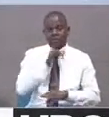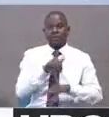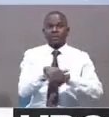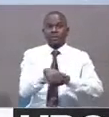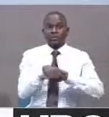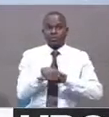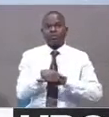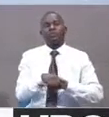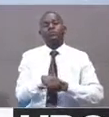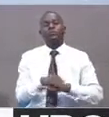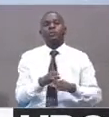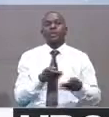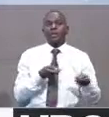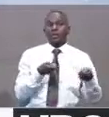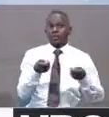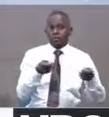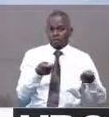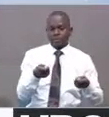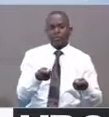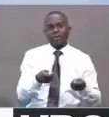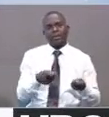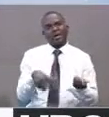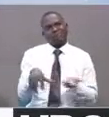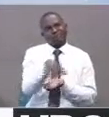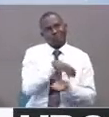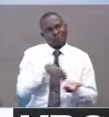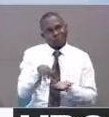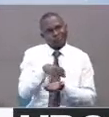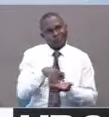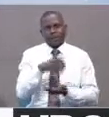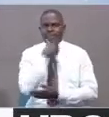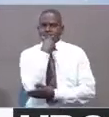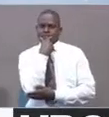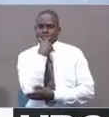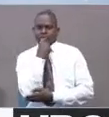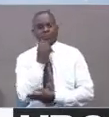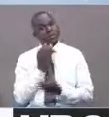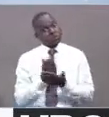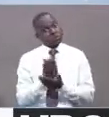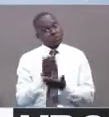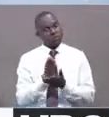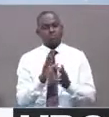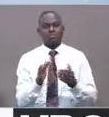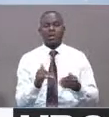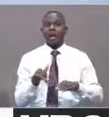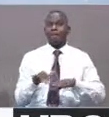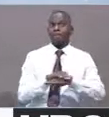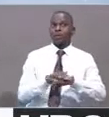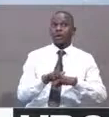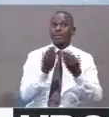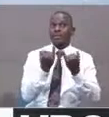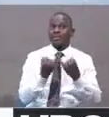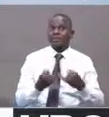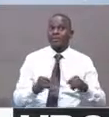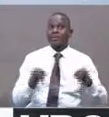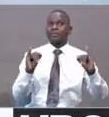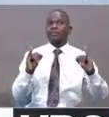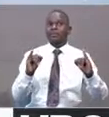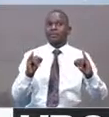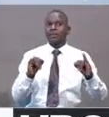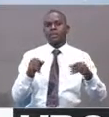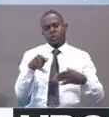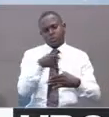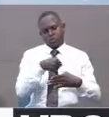rule. However, there are controversies and mischiefs on the authenticity of Buganda's independence within